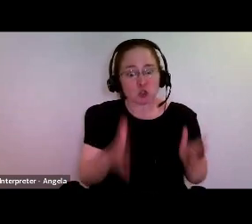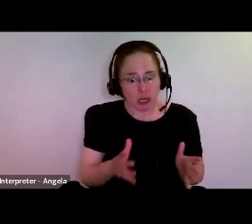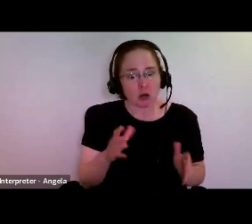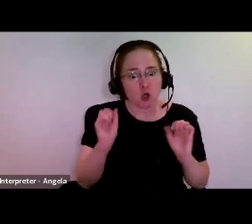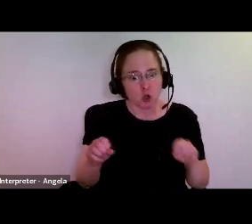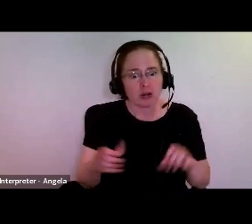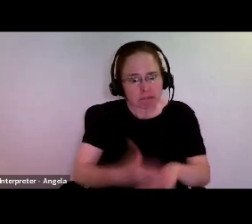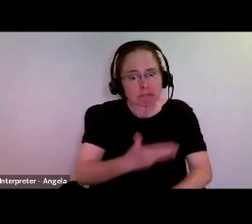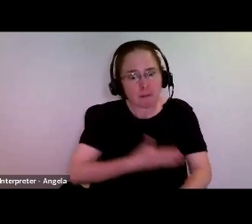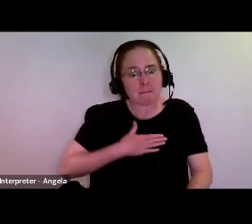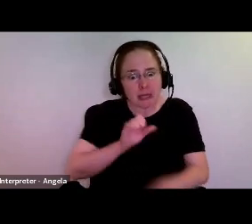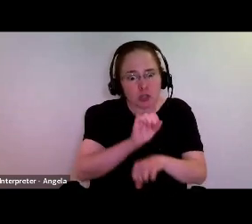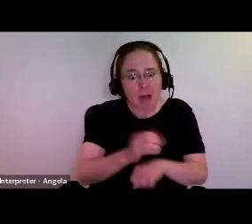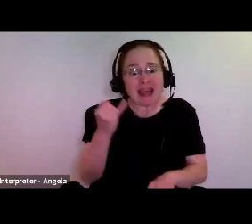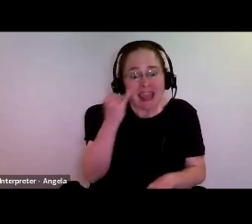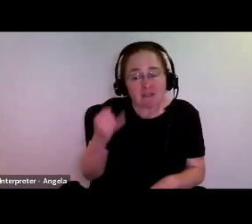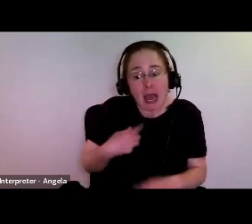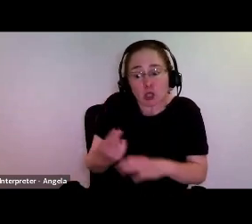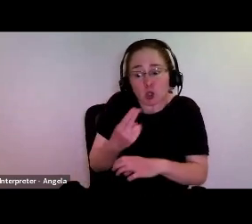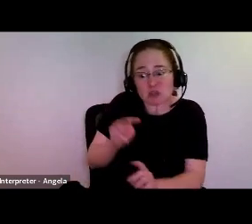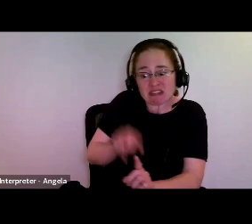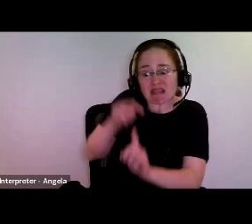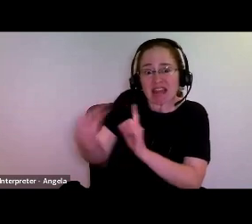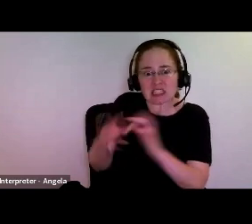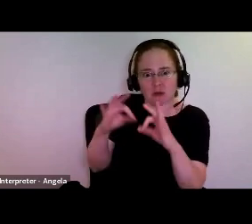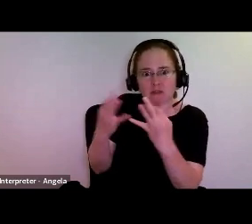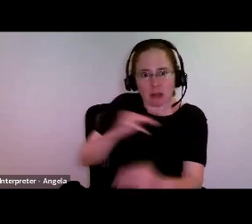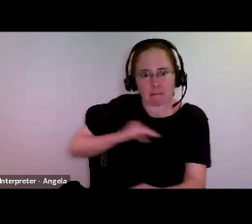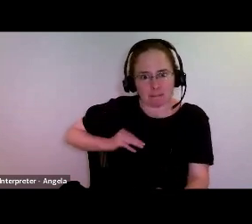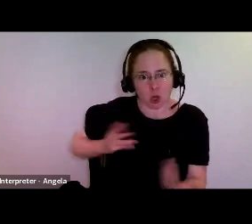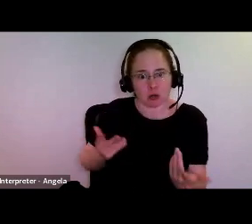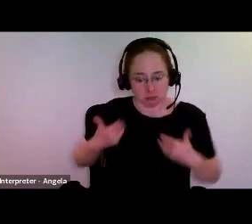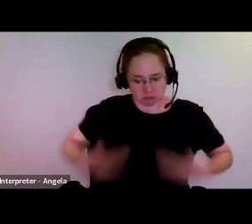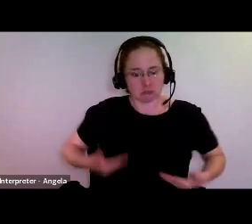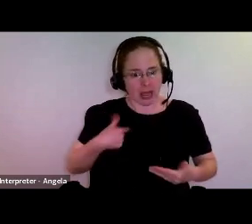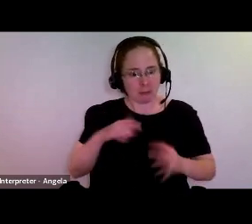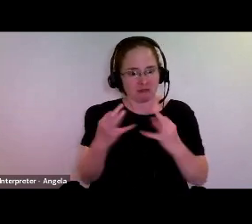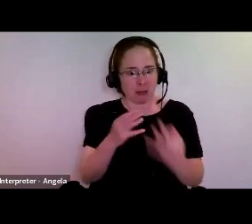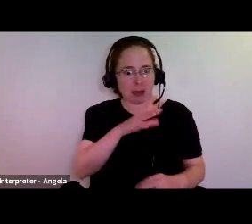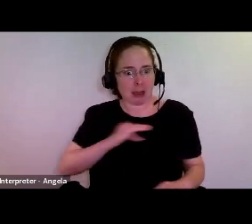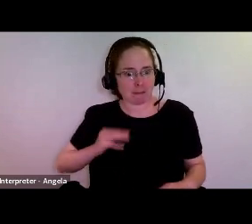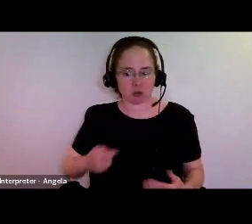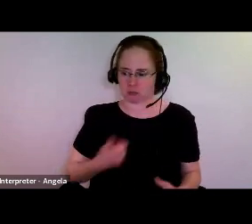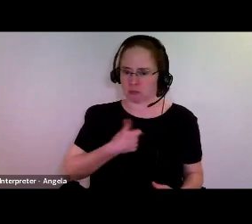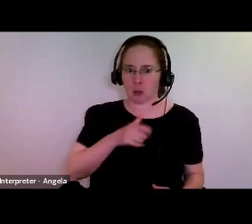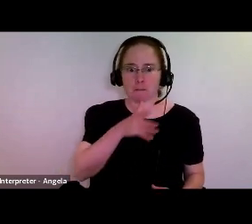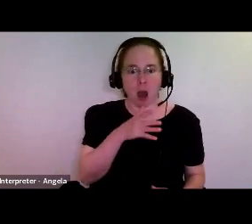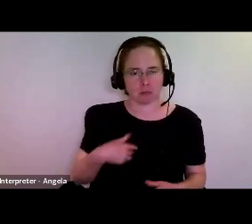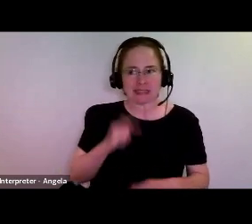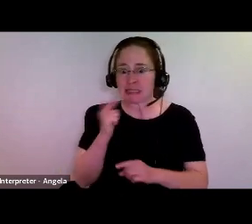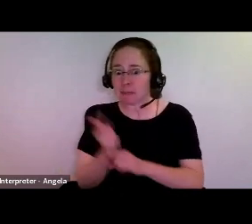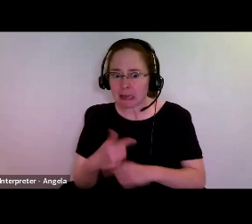had been looking through the lenses of a family member, which I am. I'm a mom, I'm a sibling,